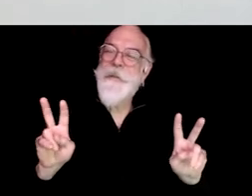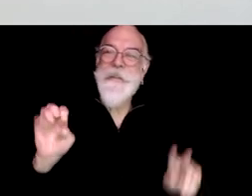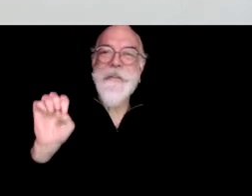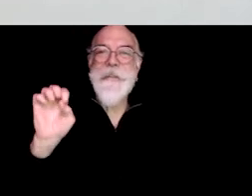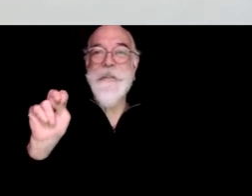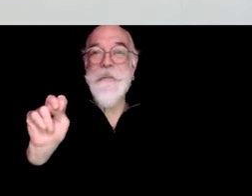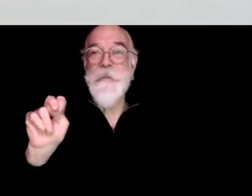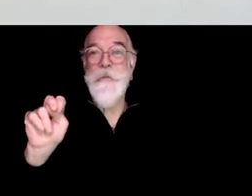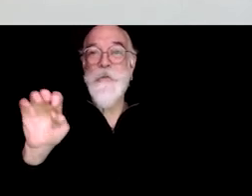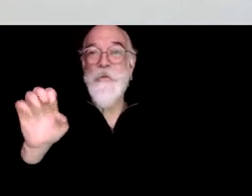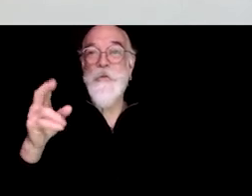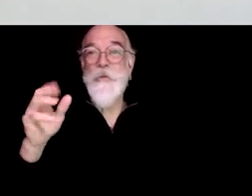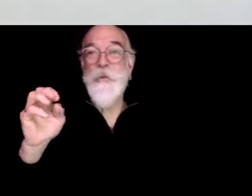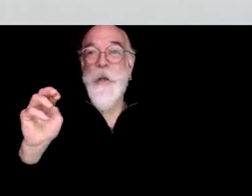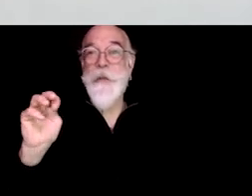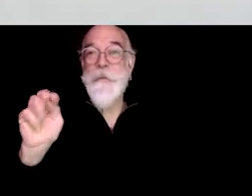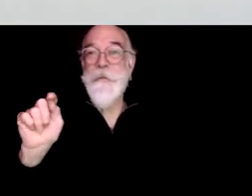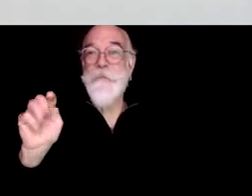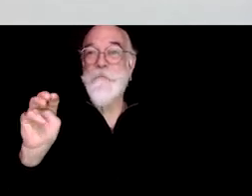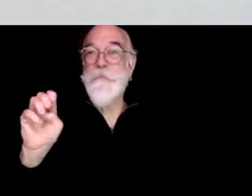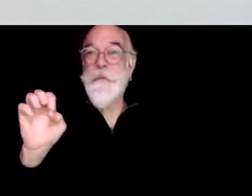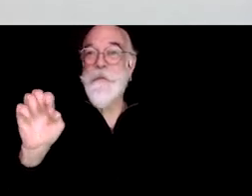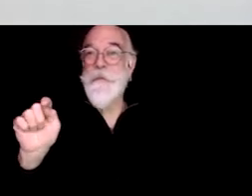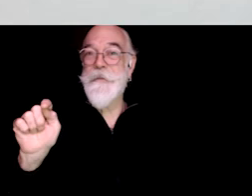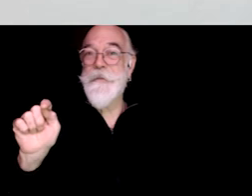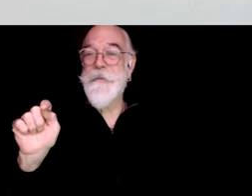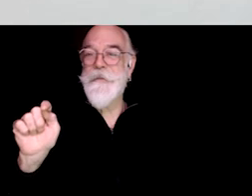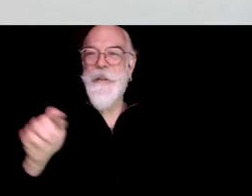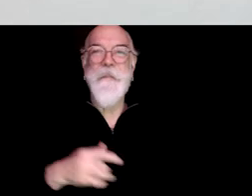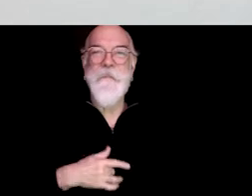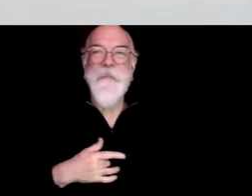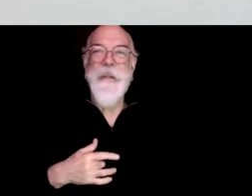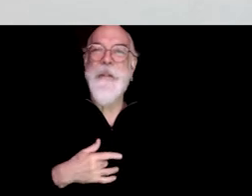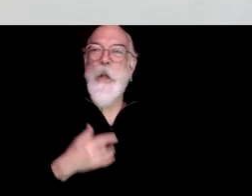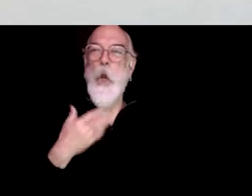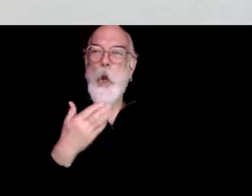enchantments, that wholeness, and that's good feelings.